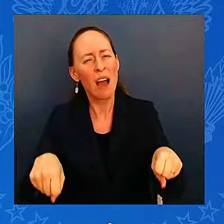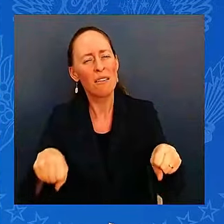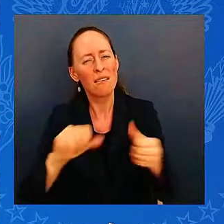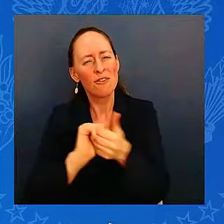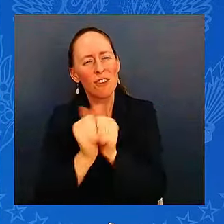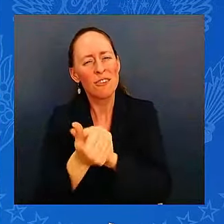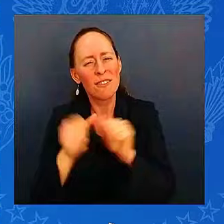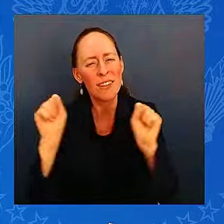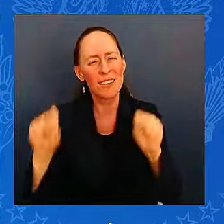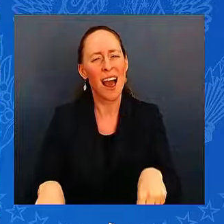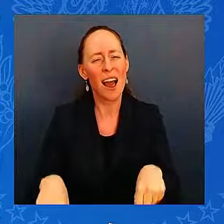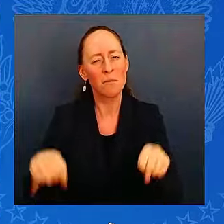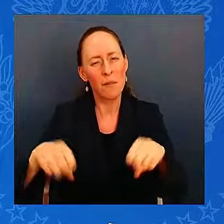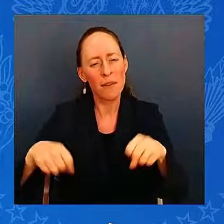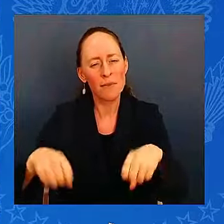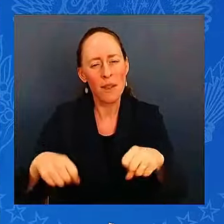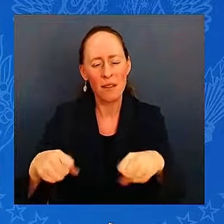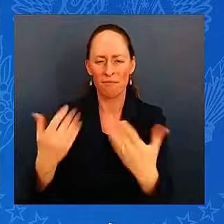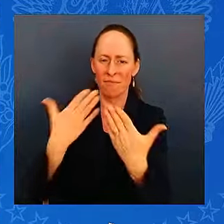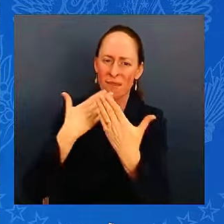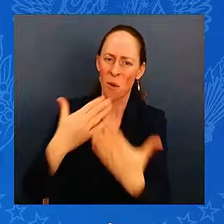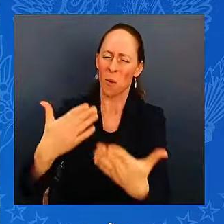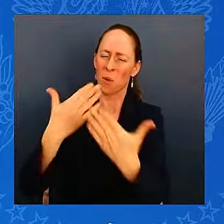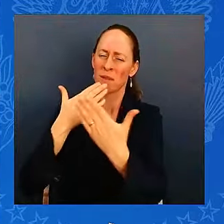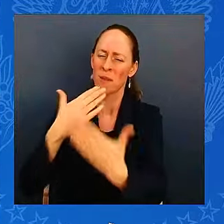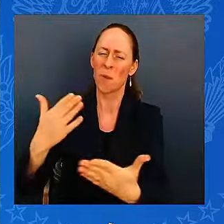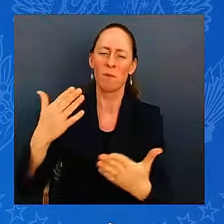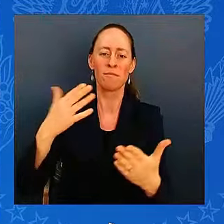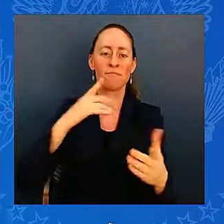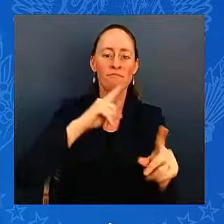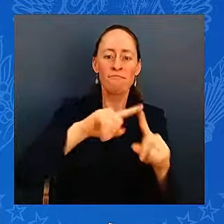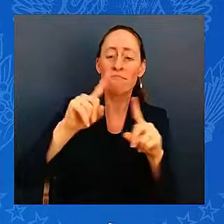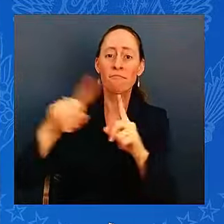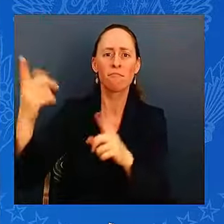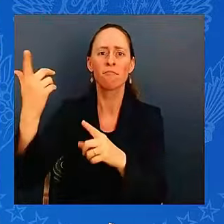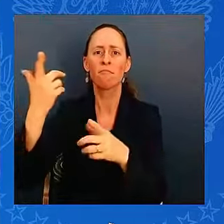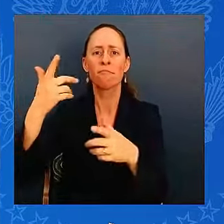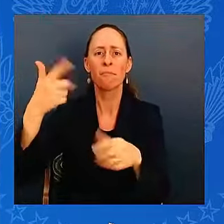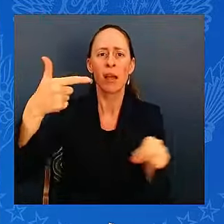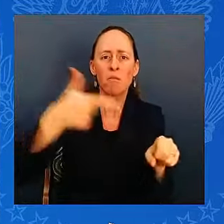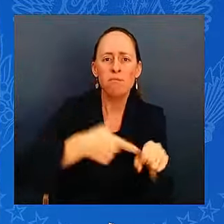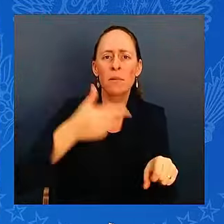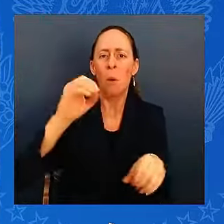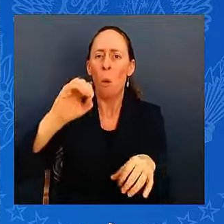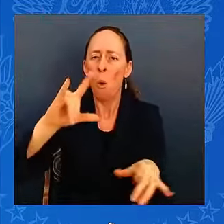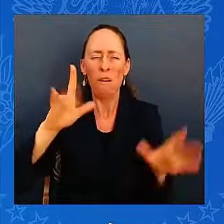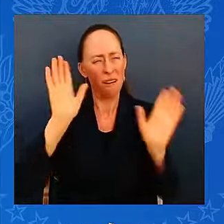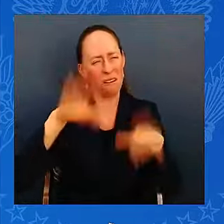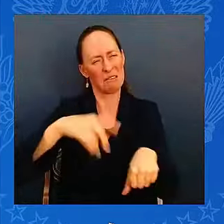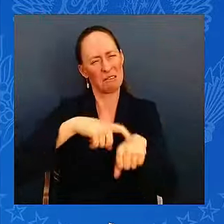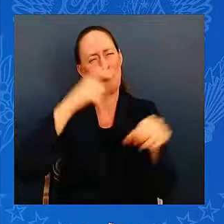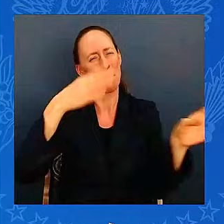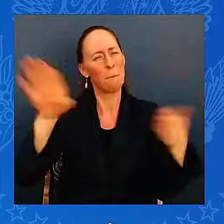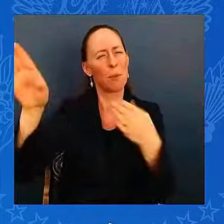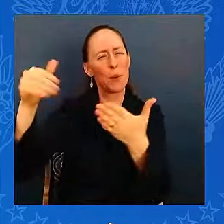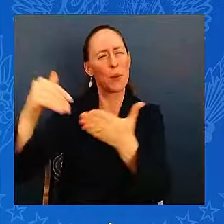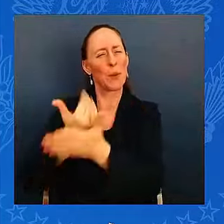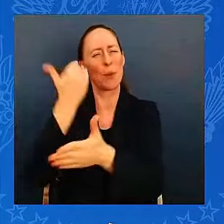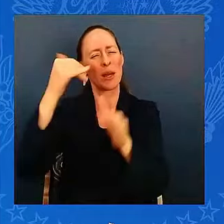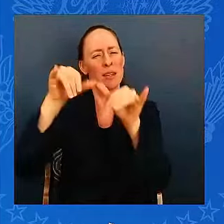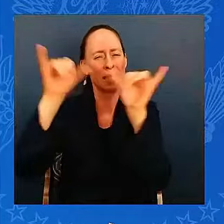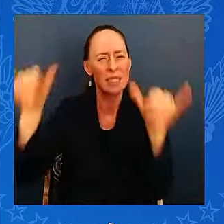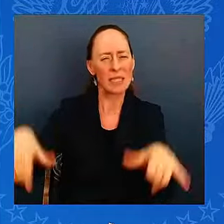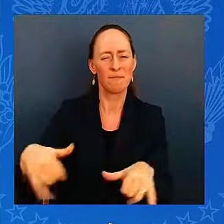energy. For delivering the largest climate and clean energy investments of any government anywhere in the world. For making historic investments